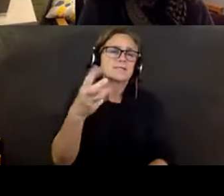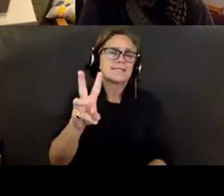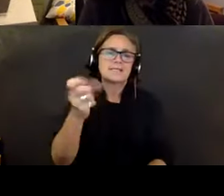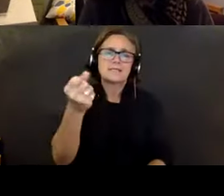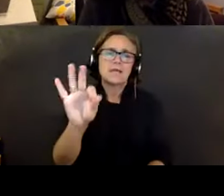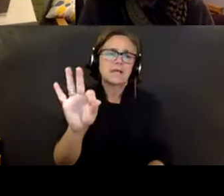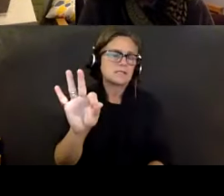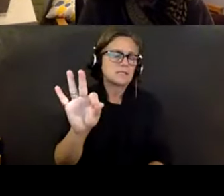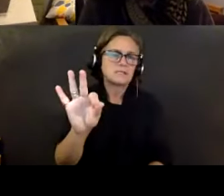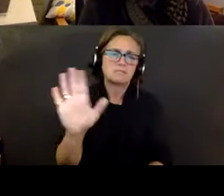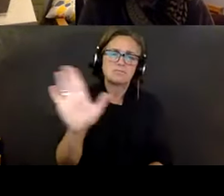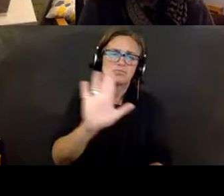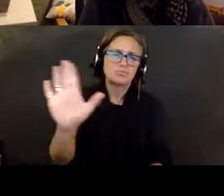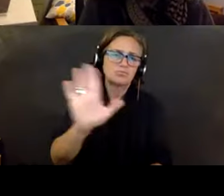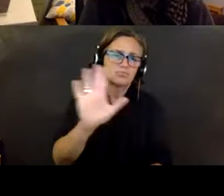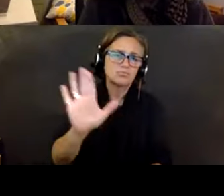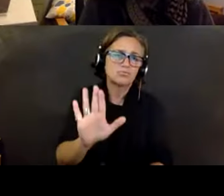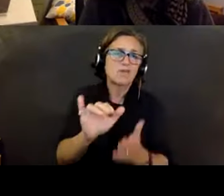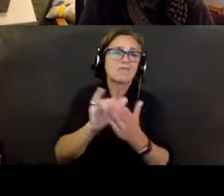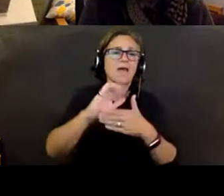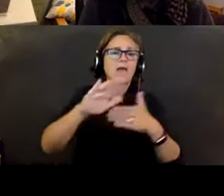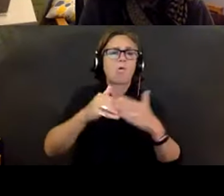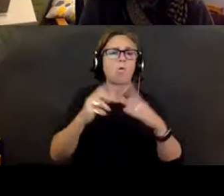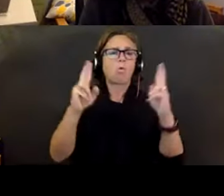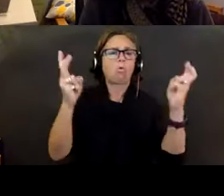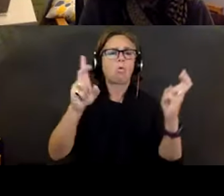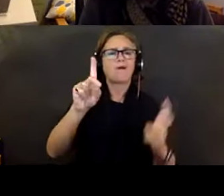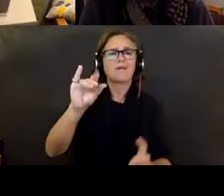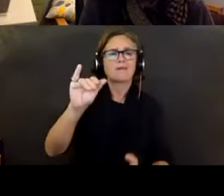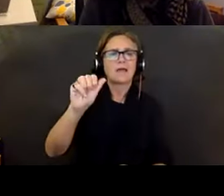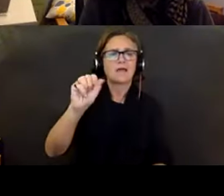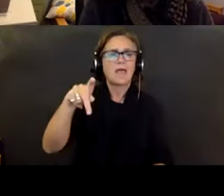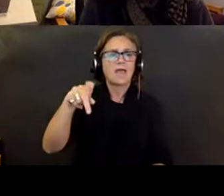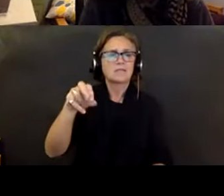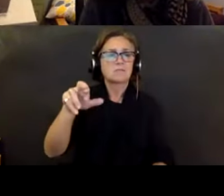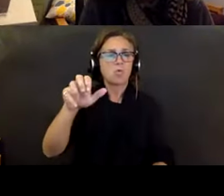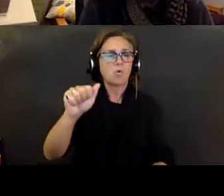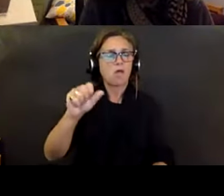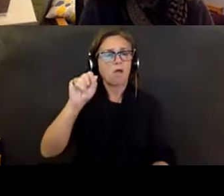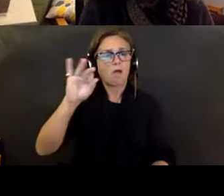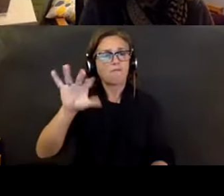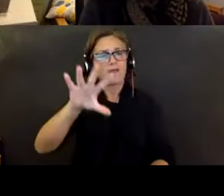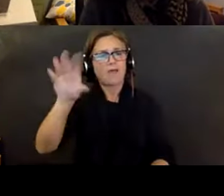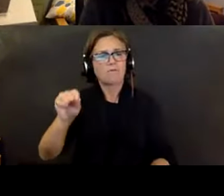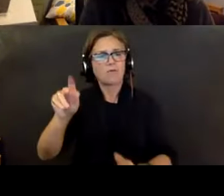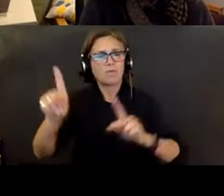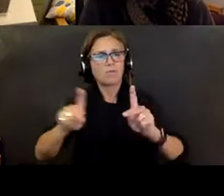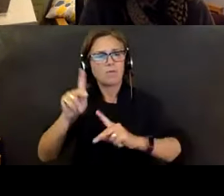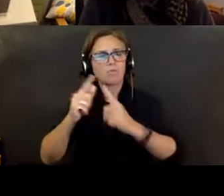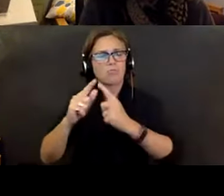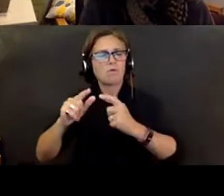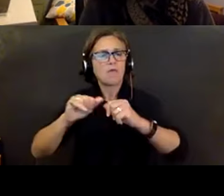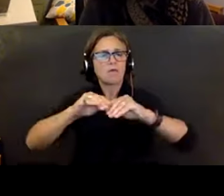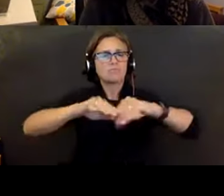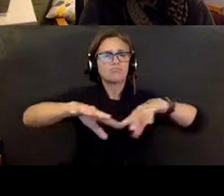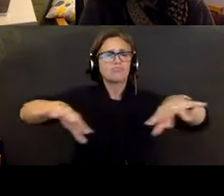to acknowledge, because many of us still don't want to acknowledge that 400-year history plus. So it's going to take time, but we still need to do the work, even